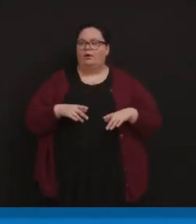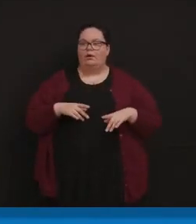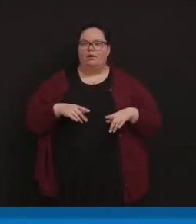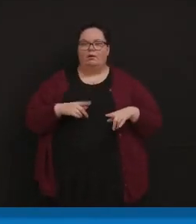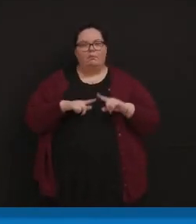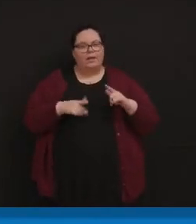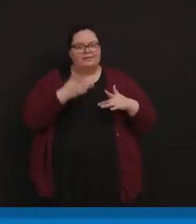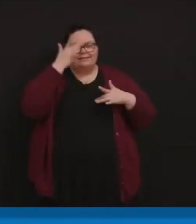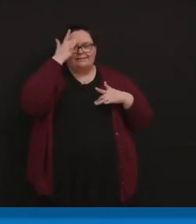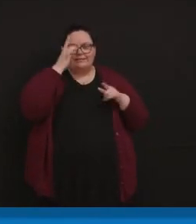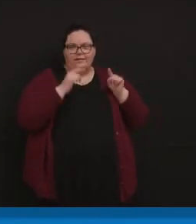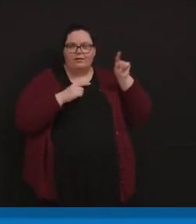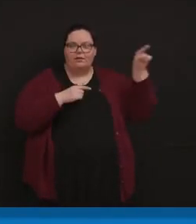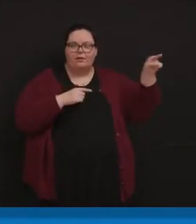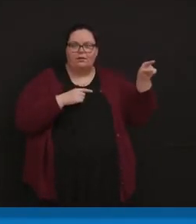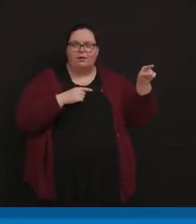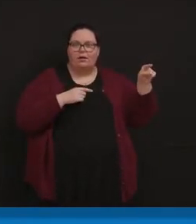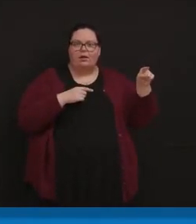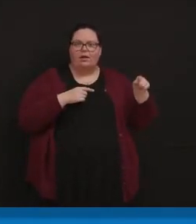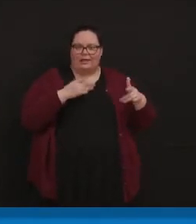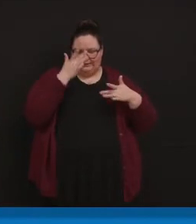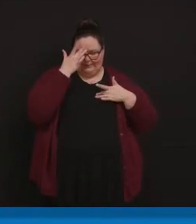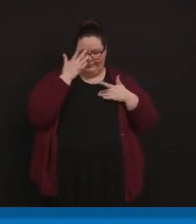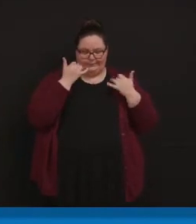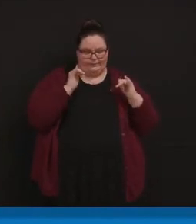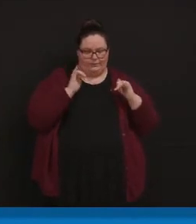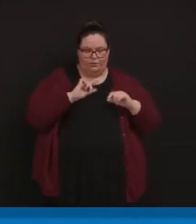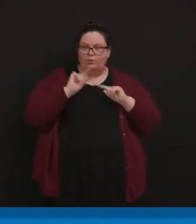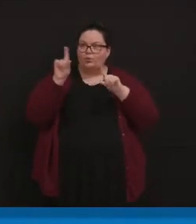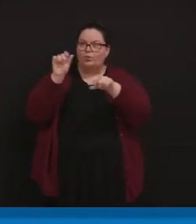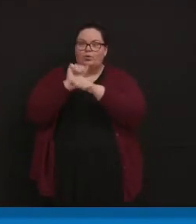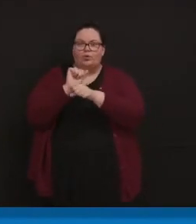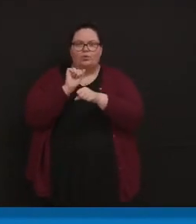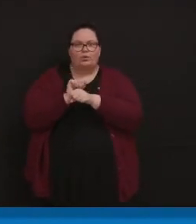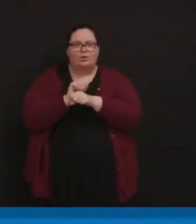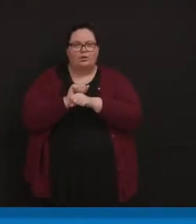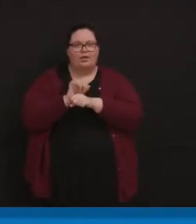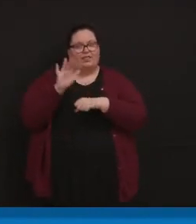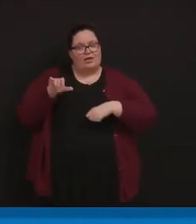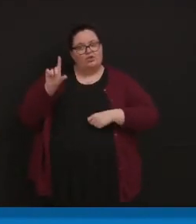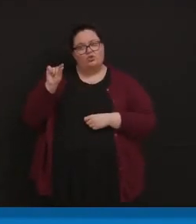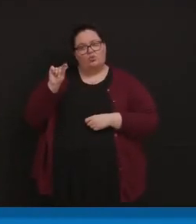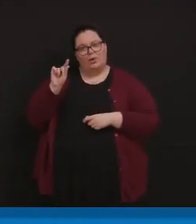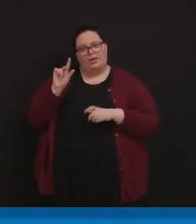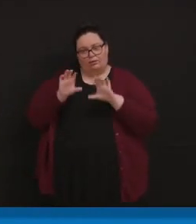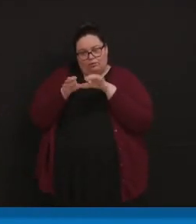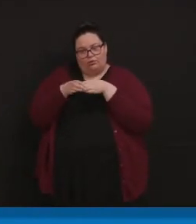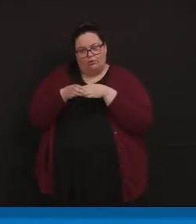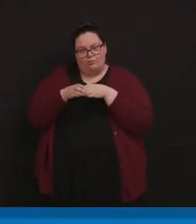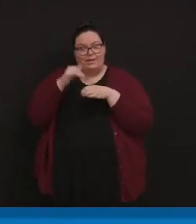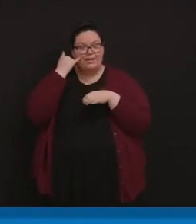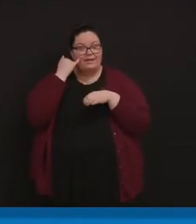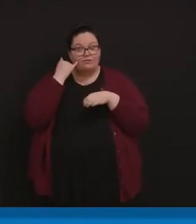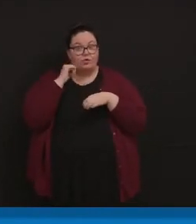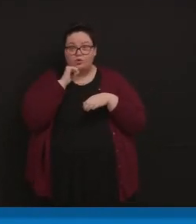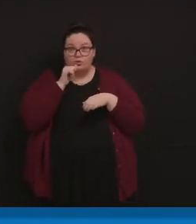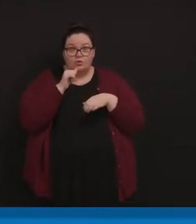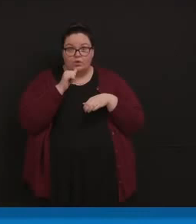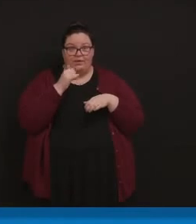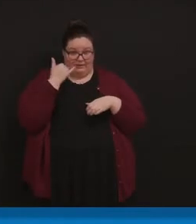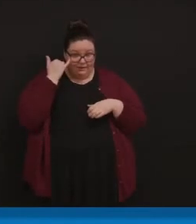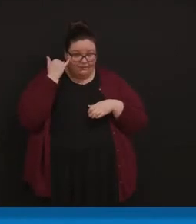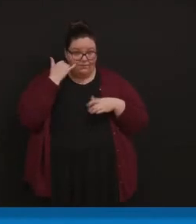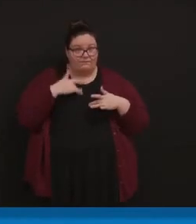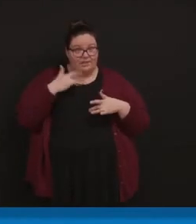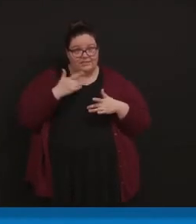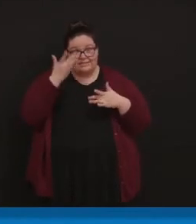that list of 20 contacts that we wanted everybody to stick to only worked if people didn't attend any of those functions with symptoms.